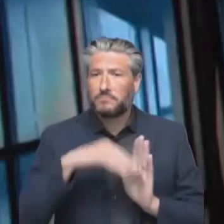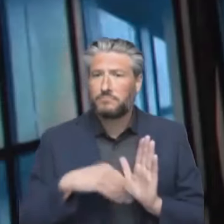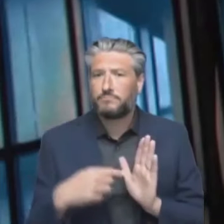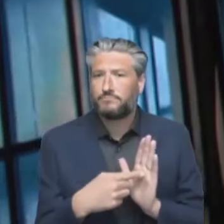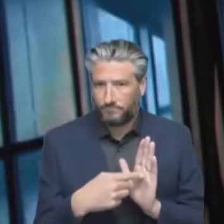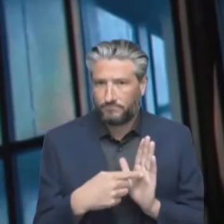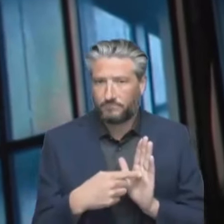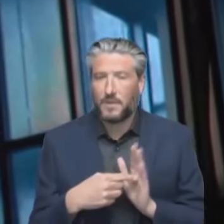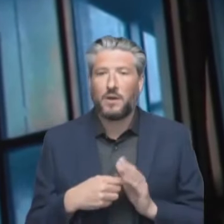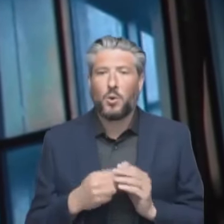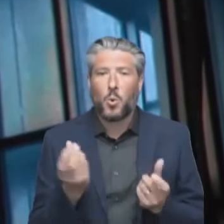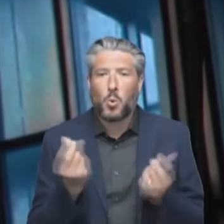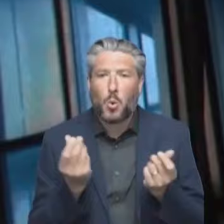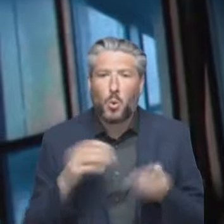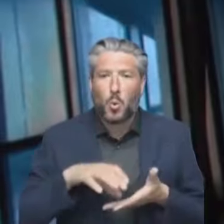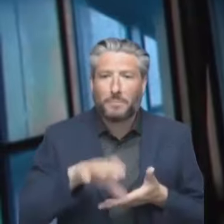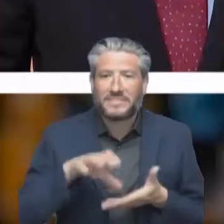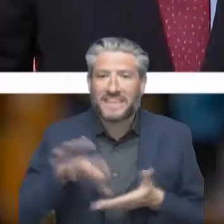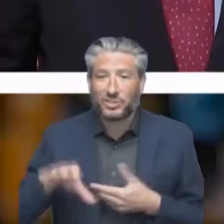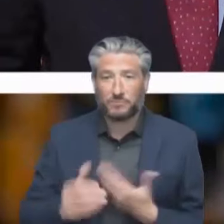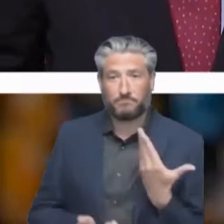policy are displayed on the screen.